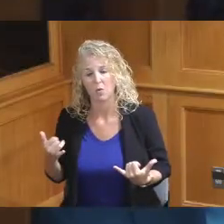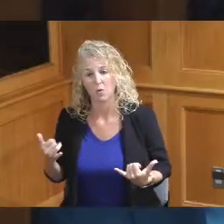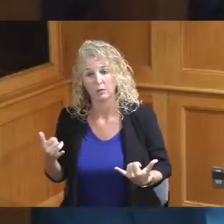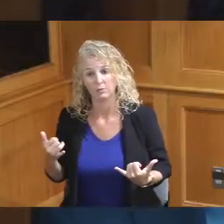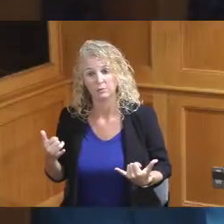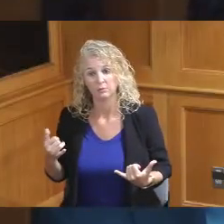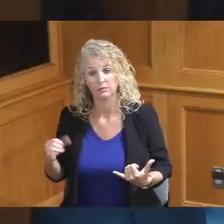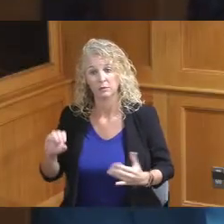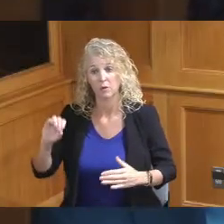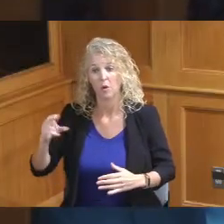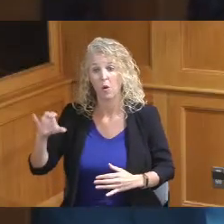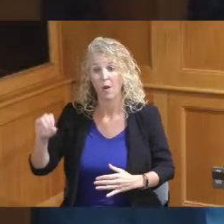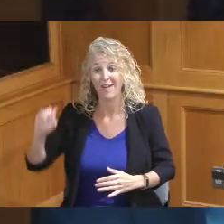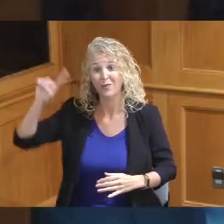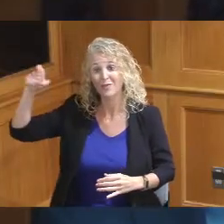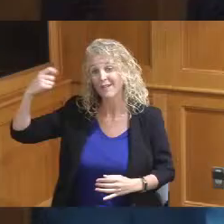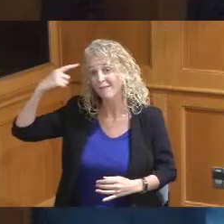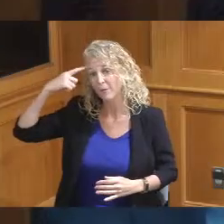of Ohio,